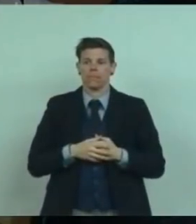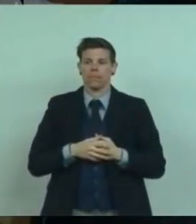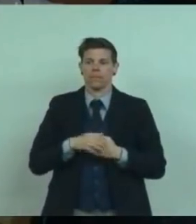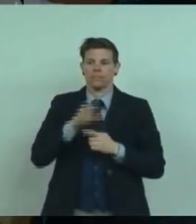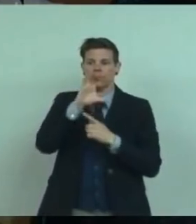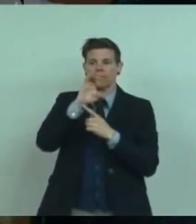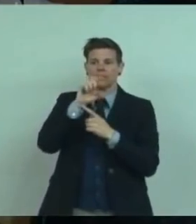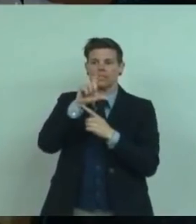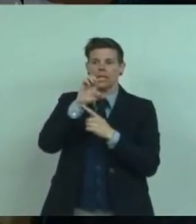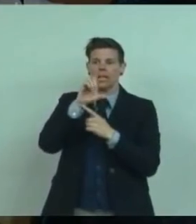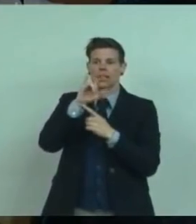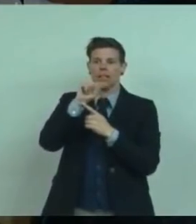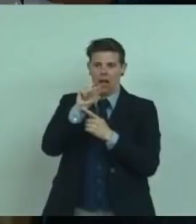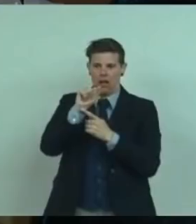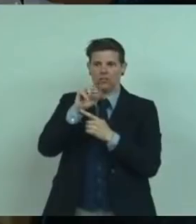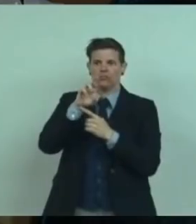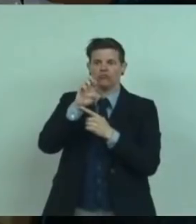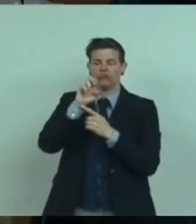Mexico In Depth.